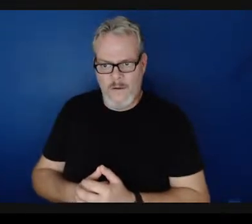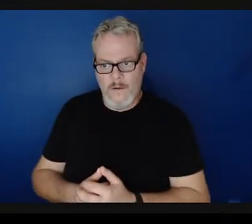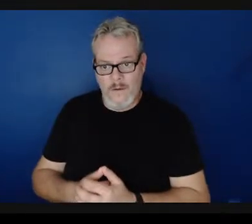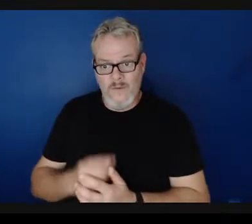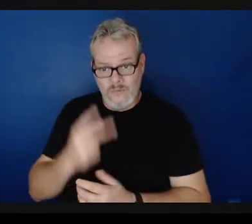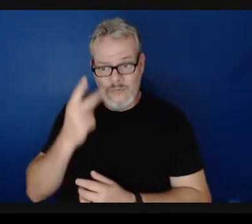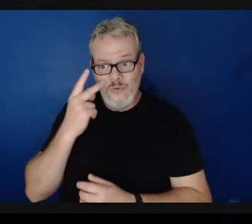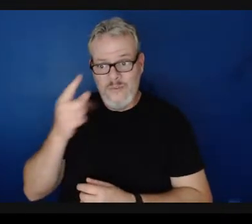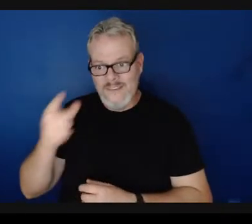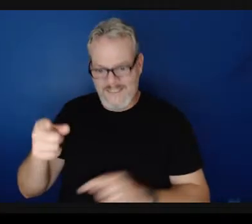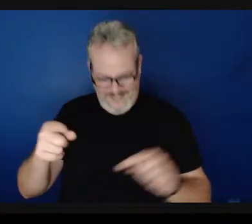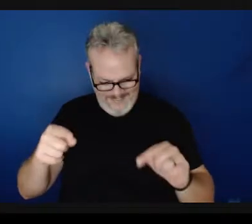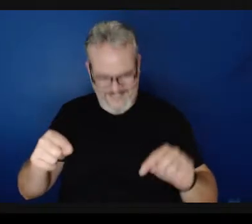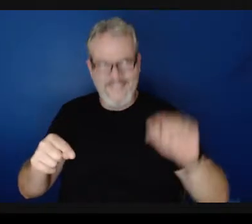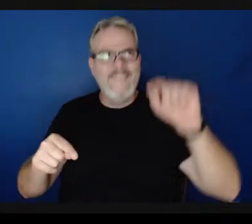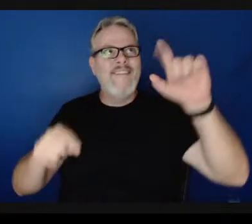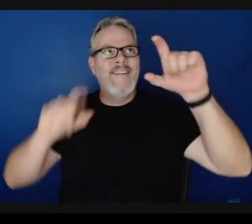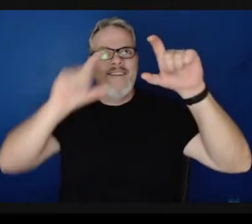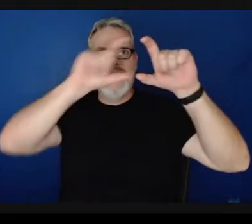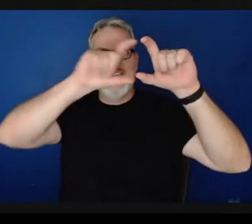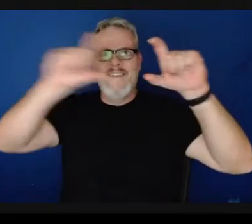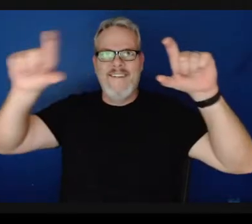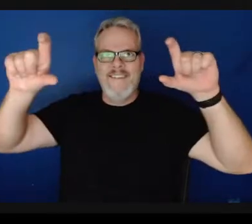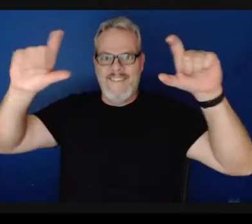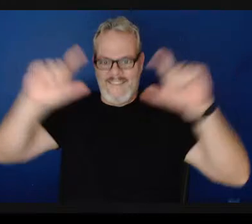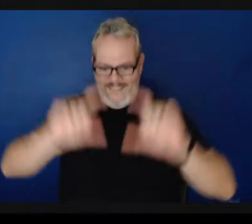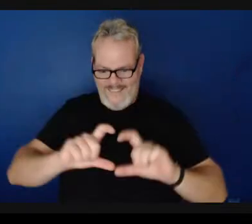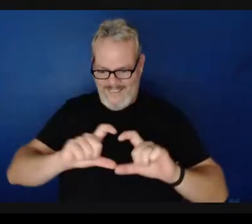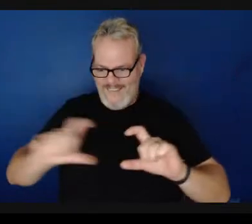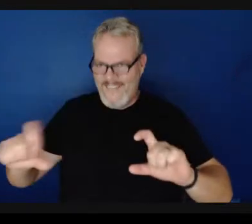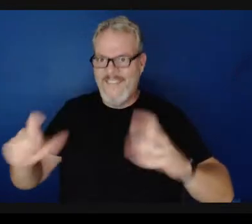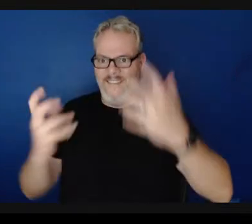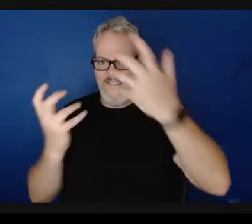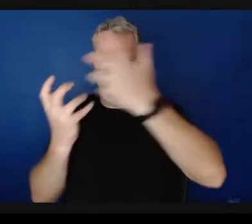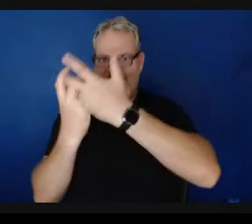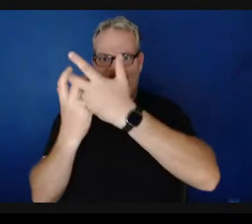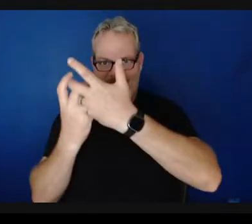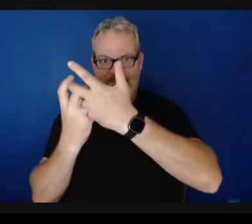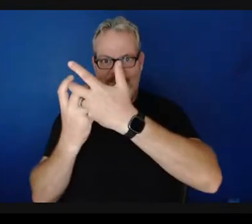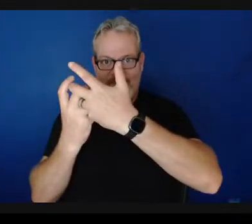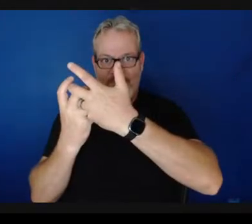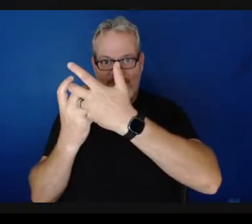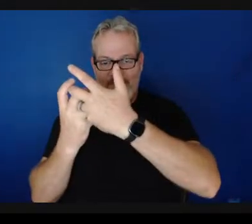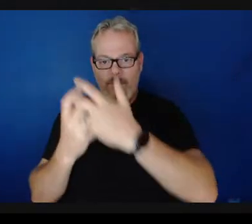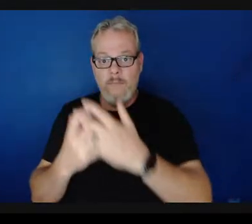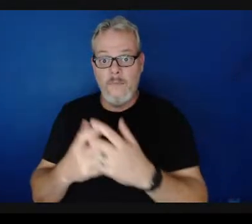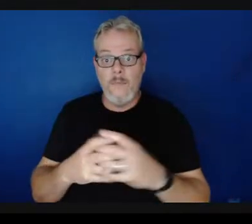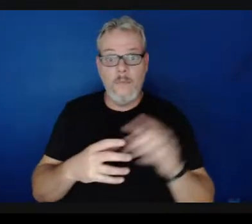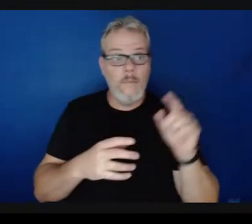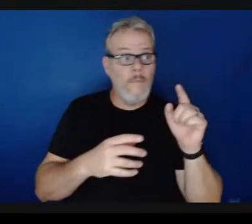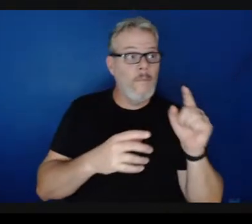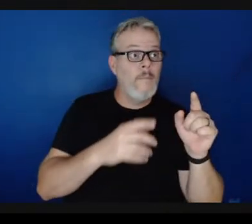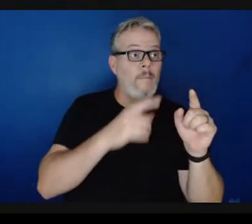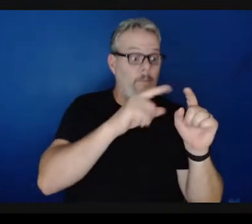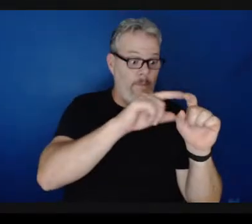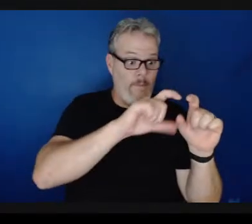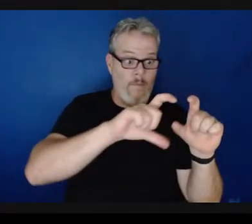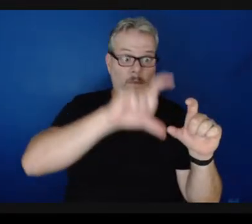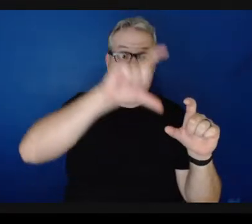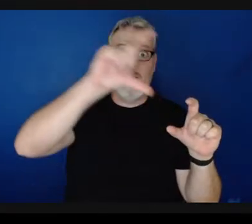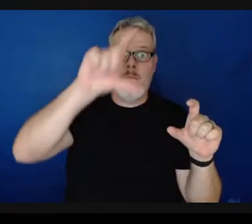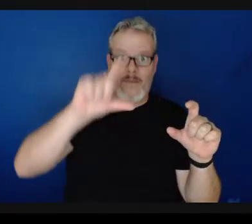that corresponds to that tilt increase and decrease as well. Whereas when we had this previous ramp up, we had that increase in